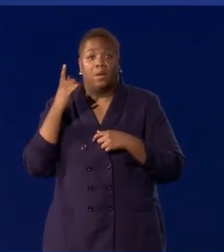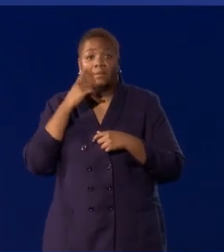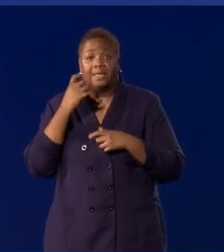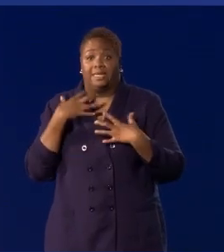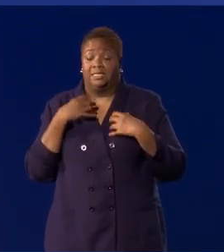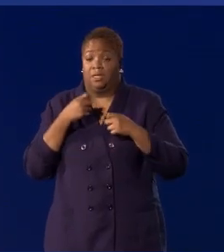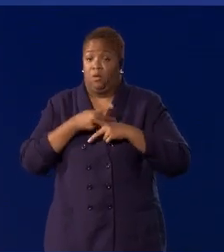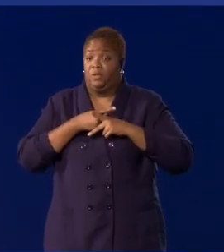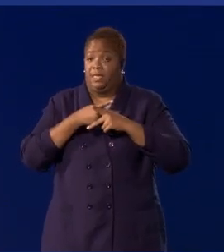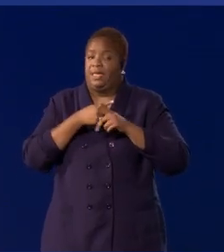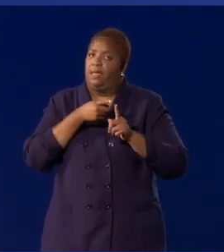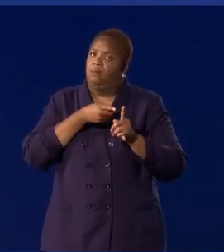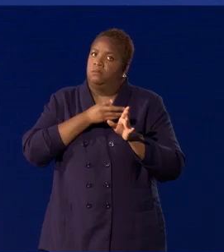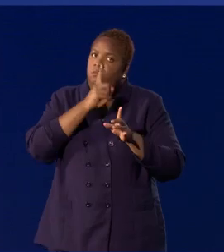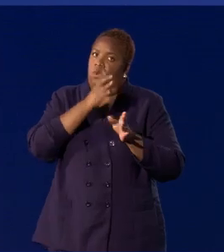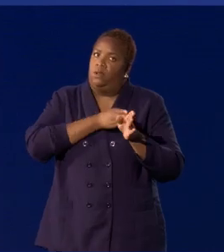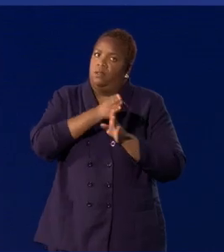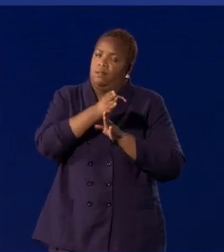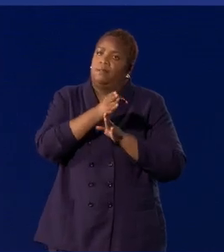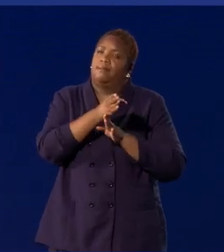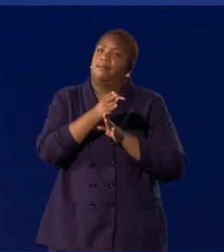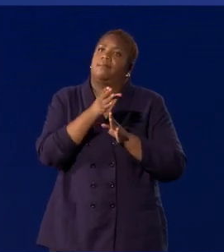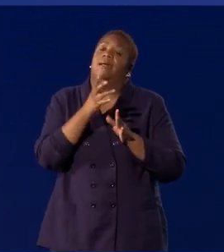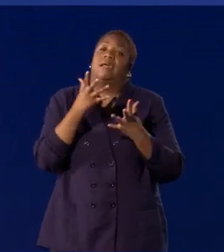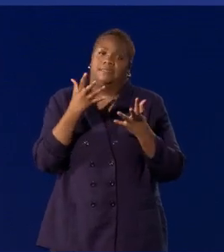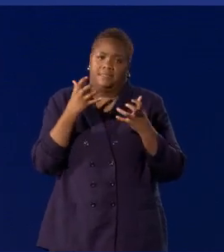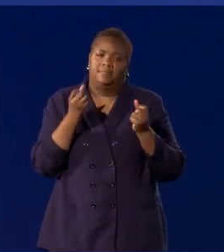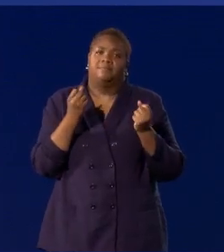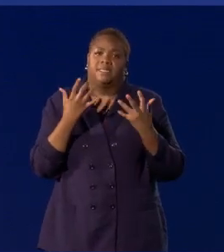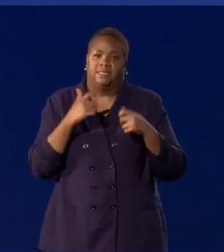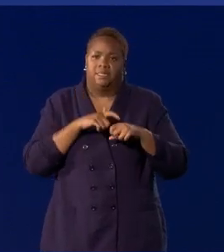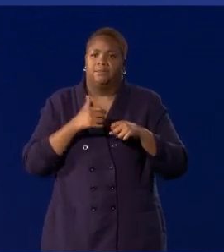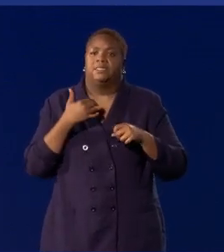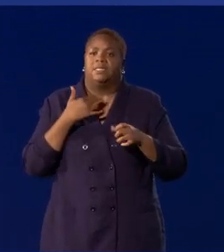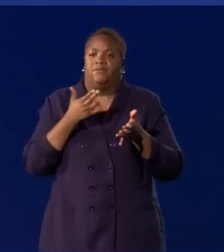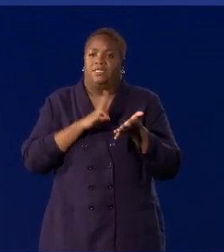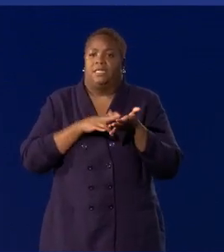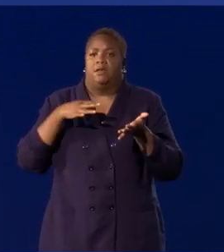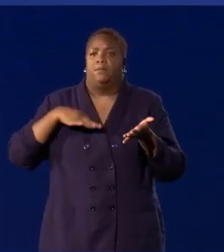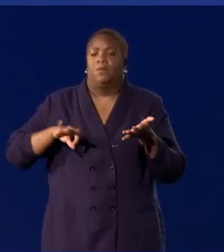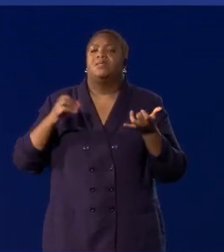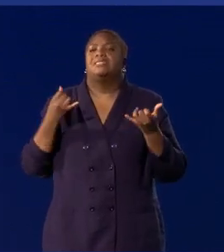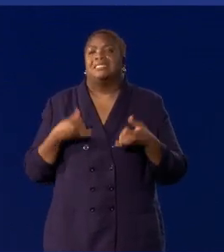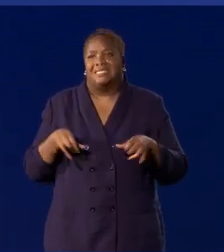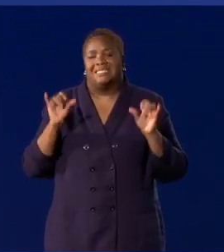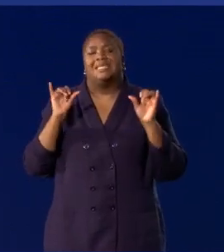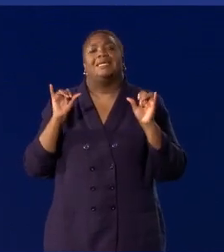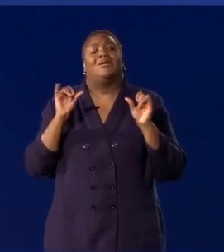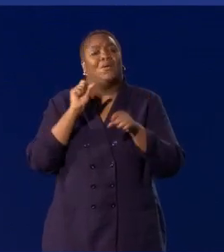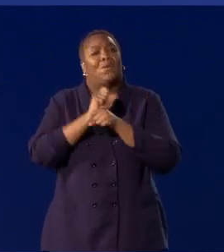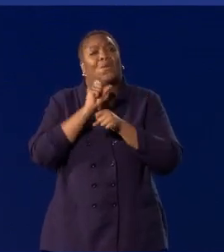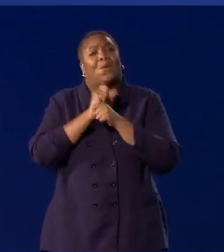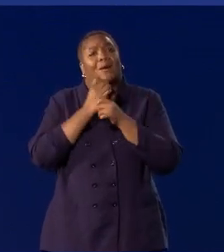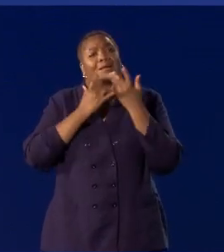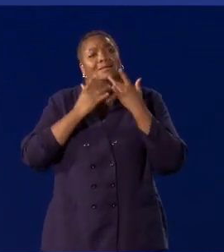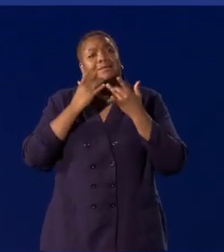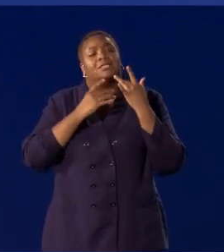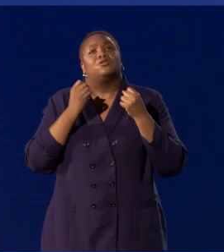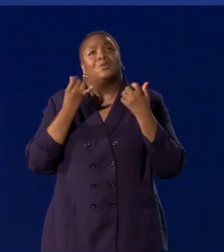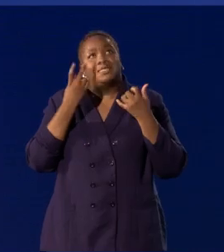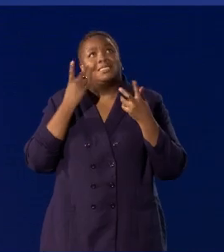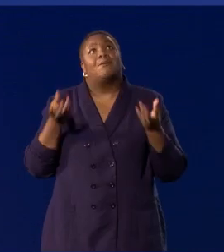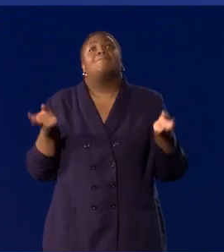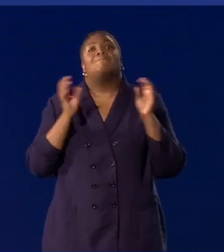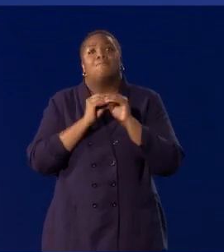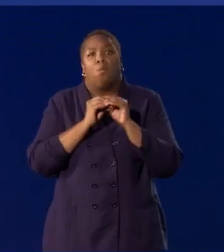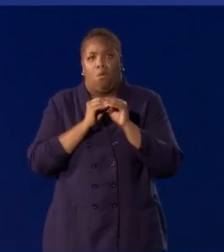being one of the sectors that deals heavily with signing bonuses, is still experiencing labor shortages, so we're seeing more and more activity